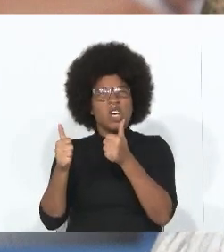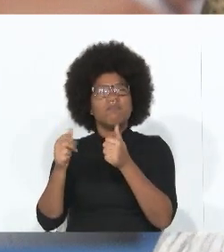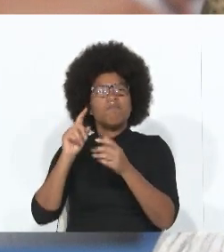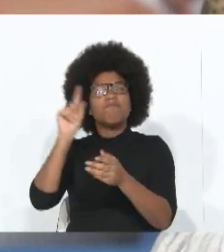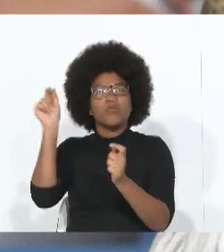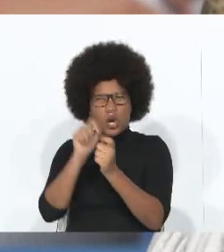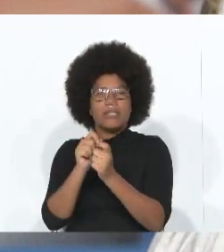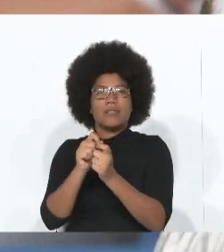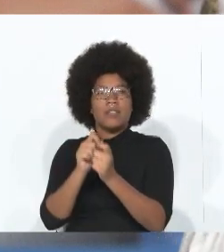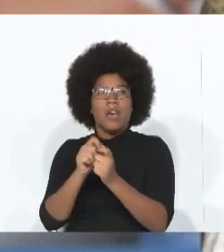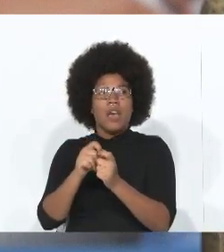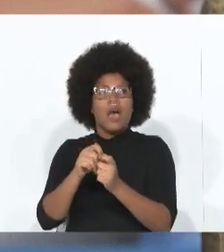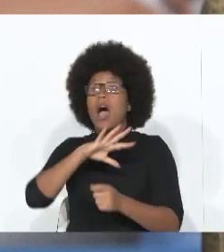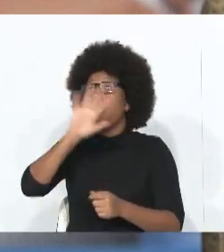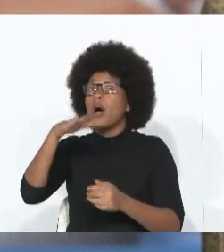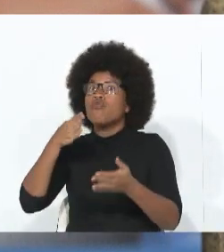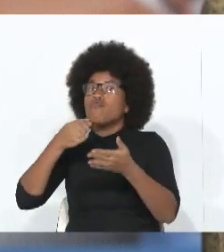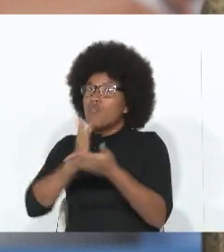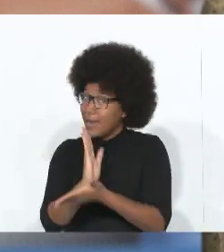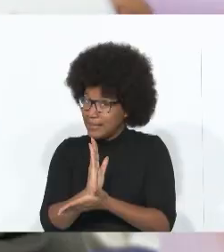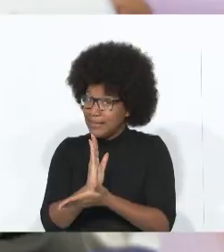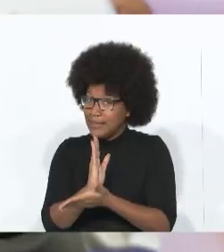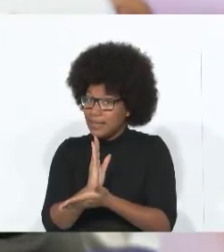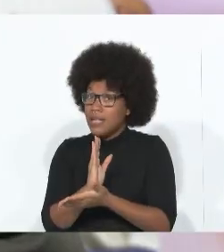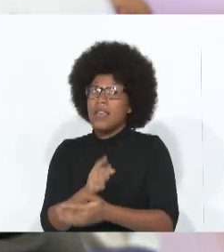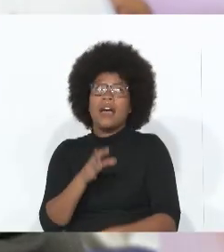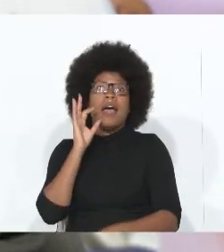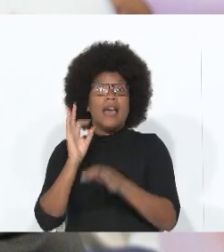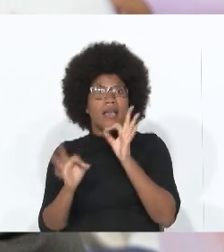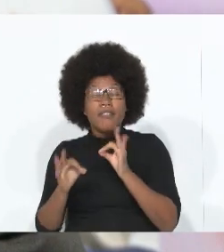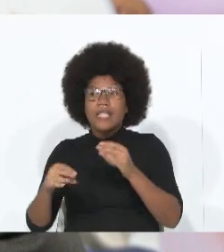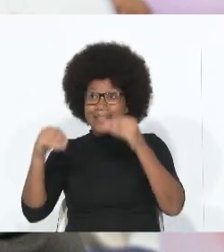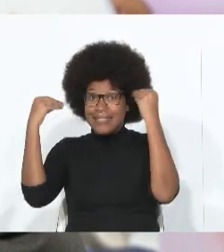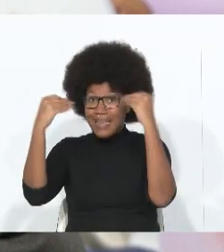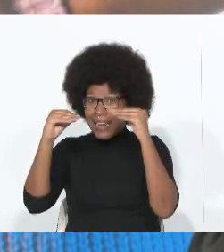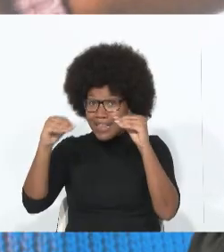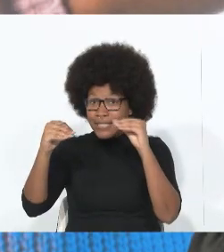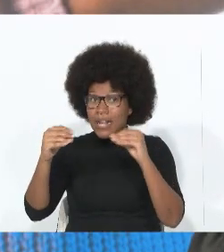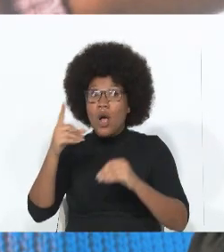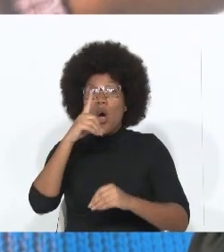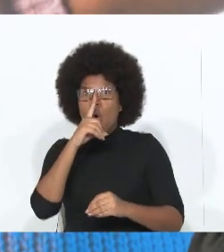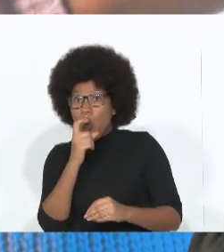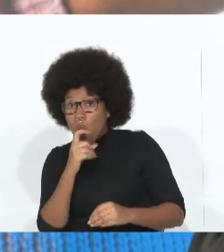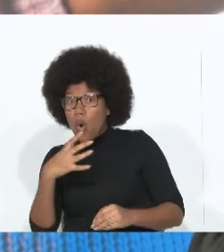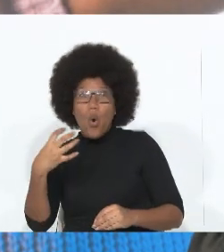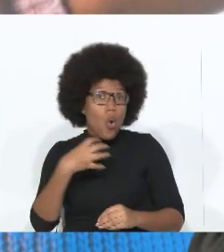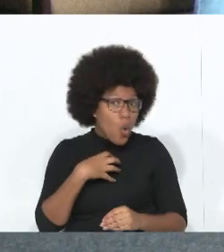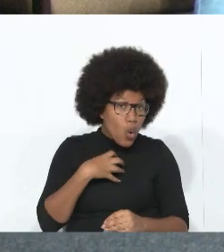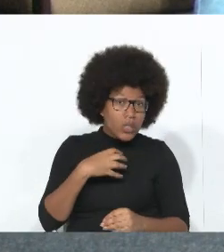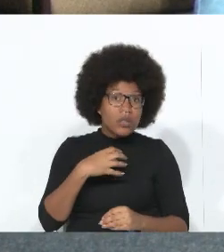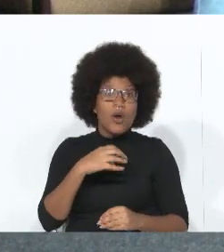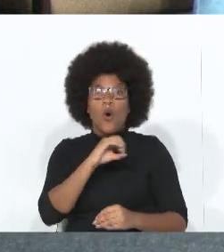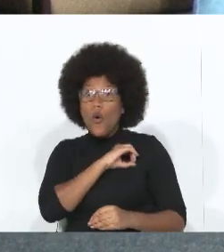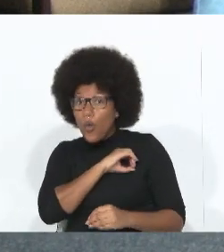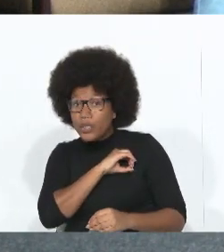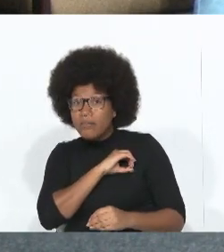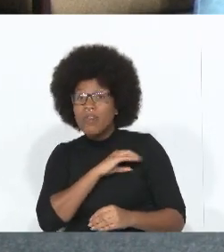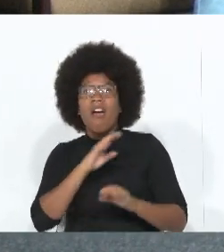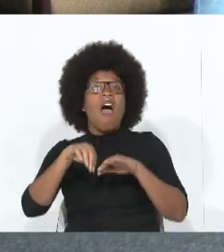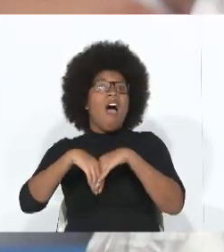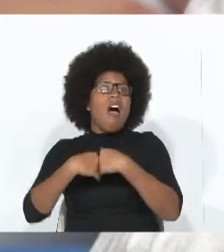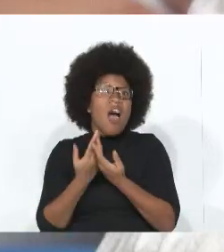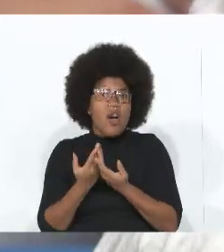is rights. Because once you're going to sell it, that's another thing. Who owns it? Correct. How is this going to be divvied